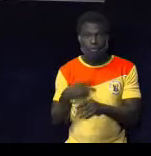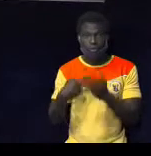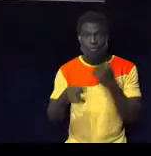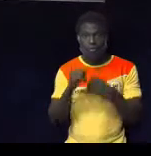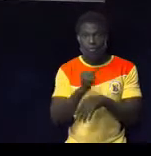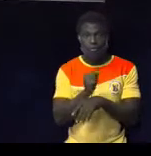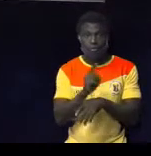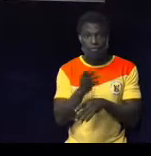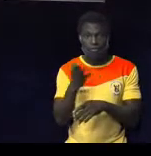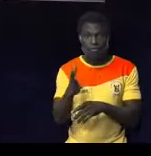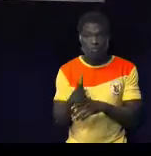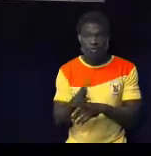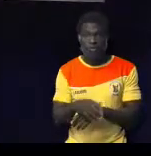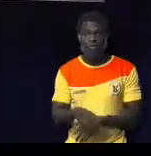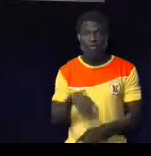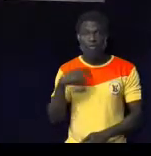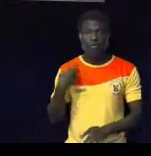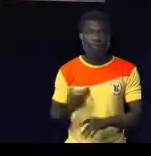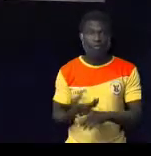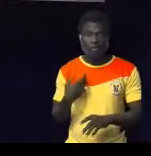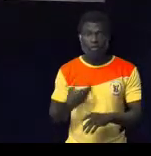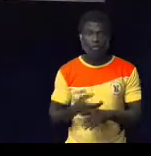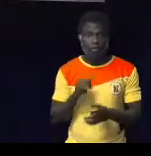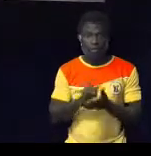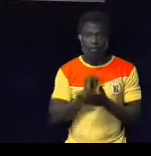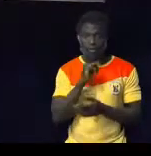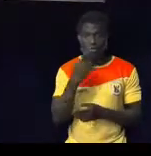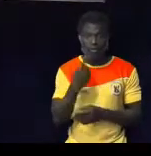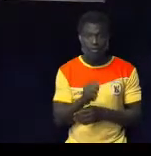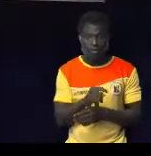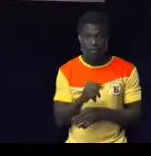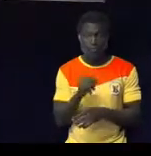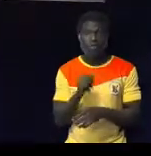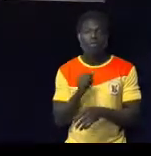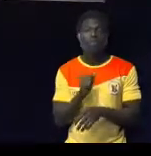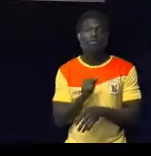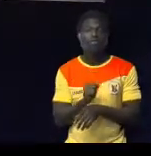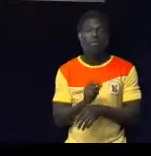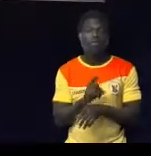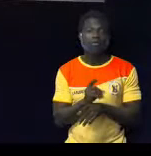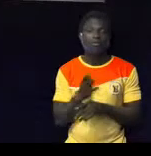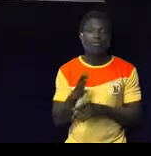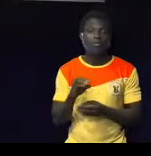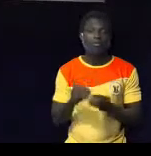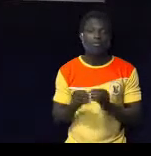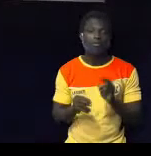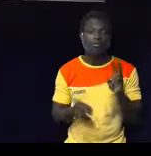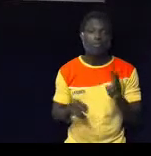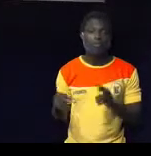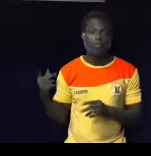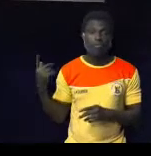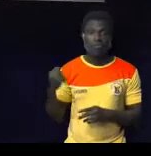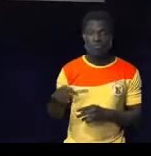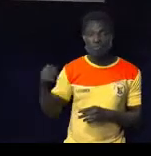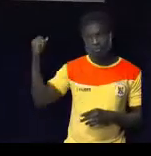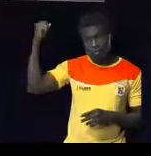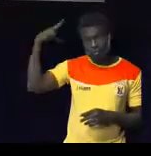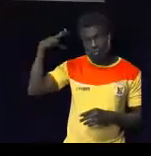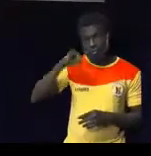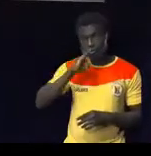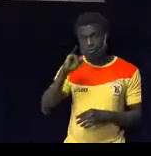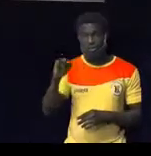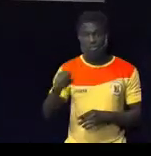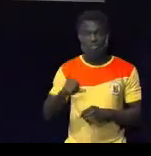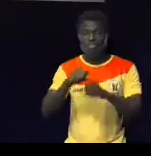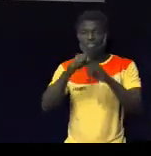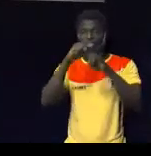there? Hard. Yes, hard. That is the adverb there. Number two, the sun is